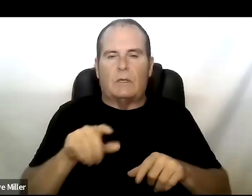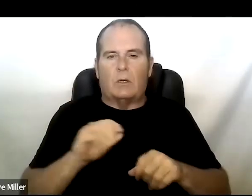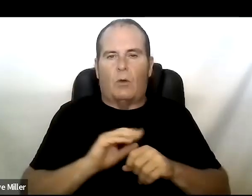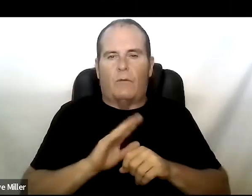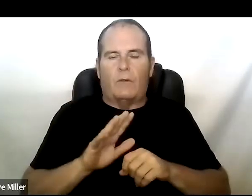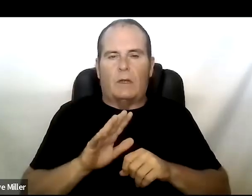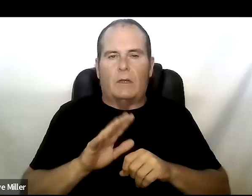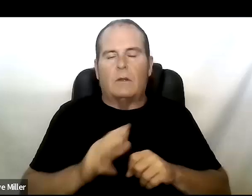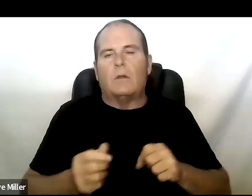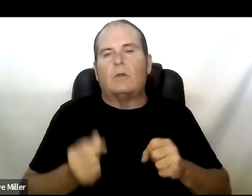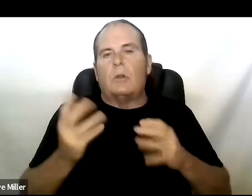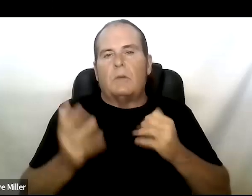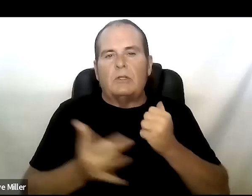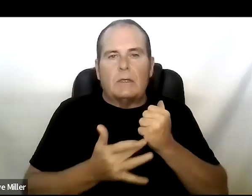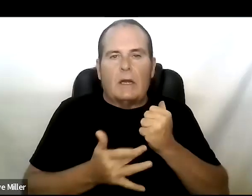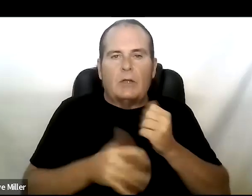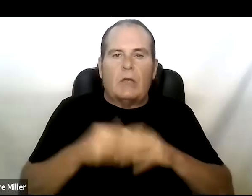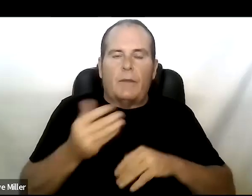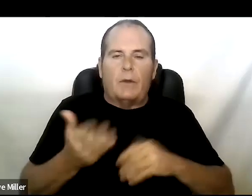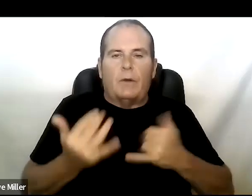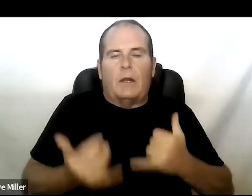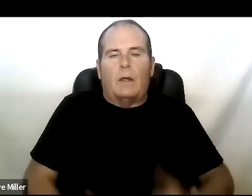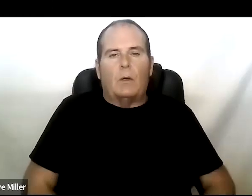much tech out there now.